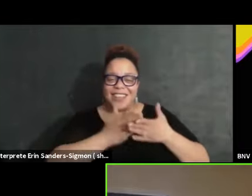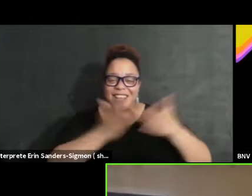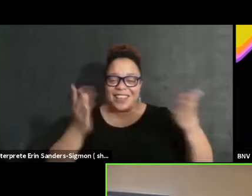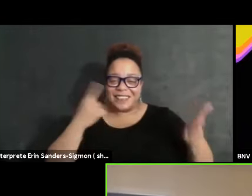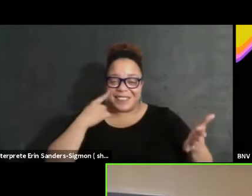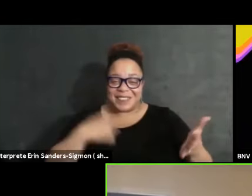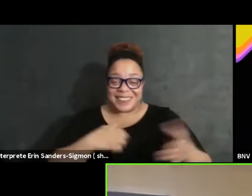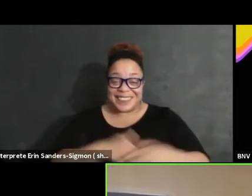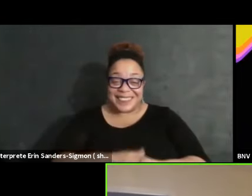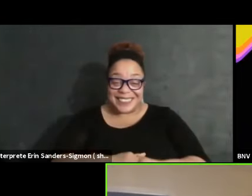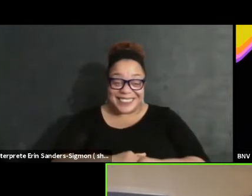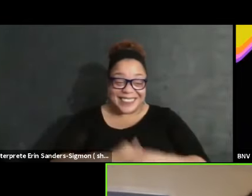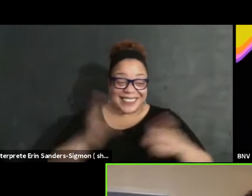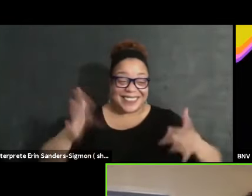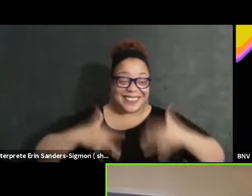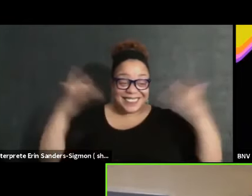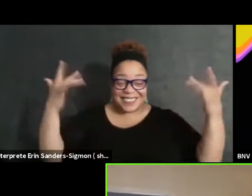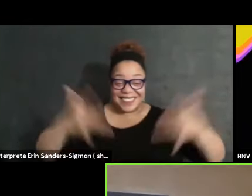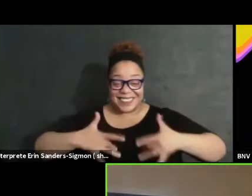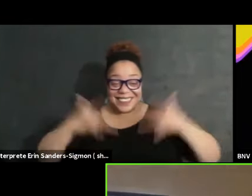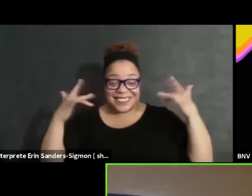What's up, everybody?